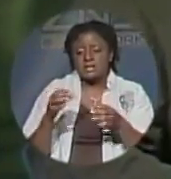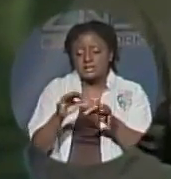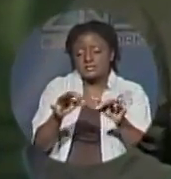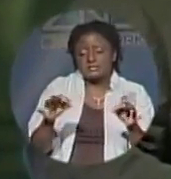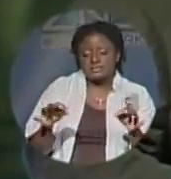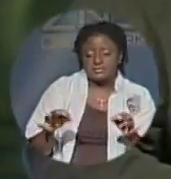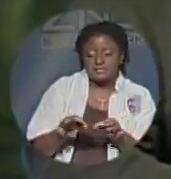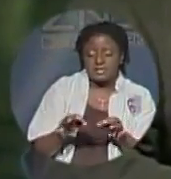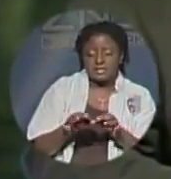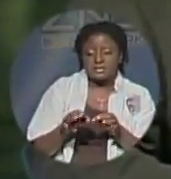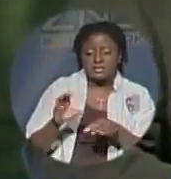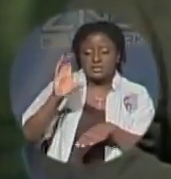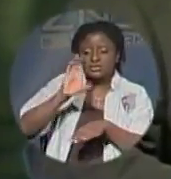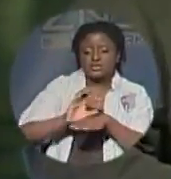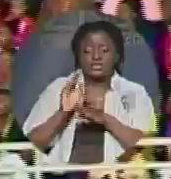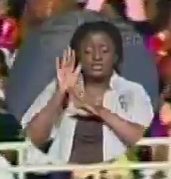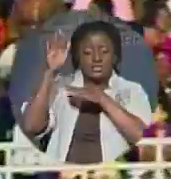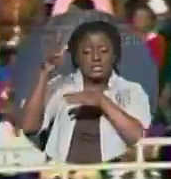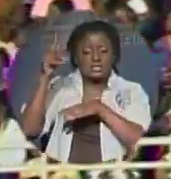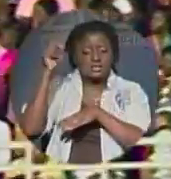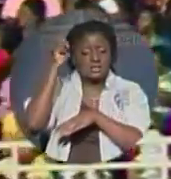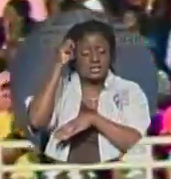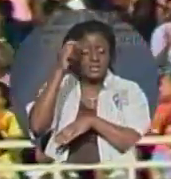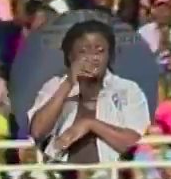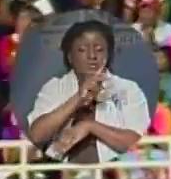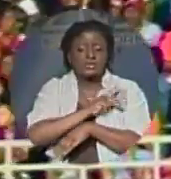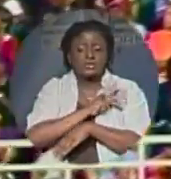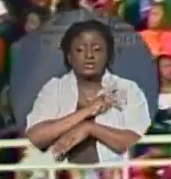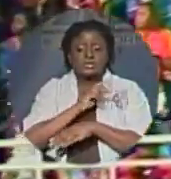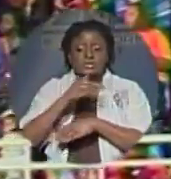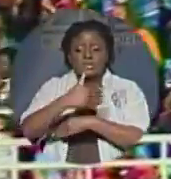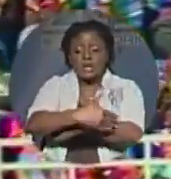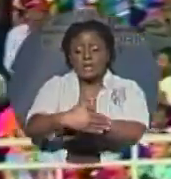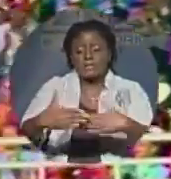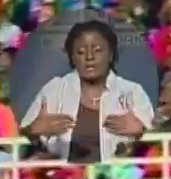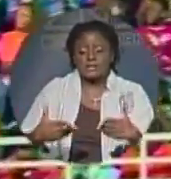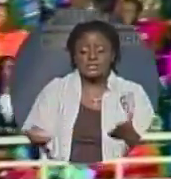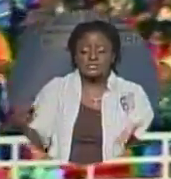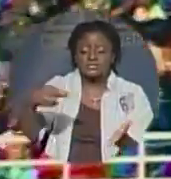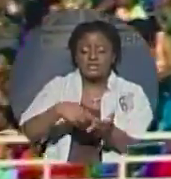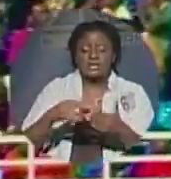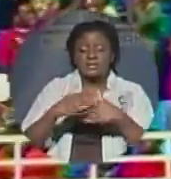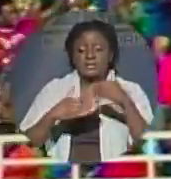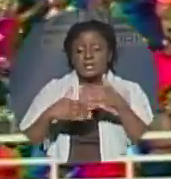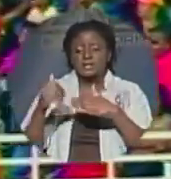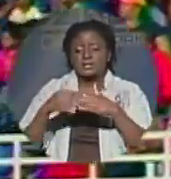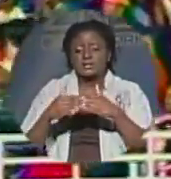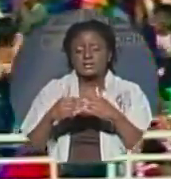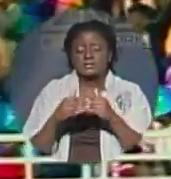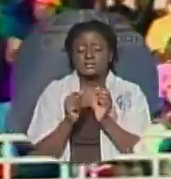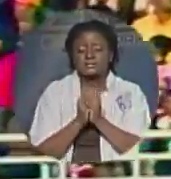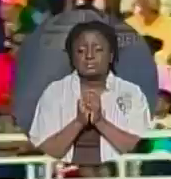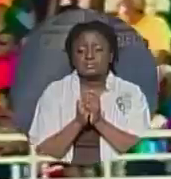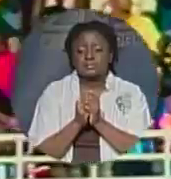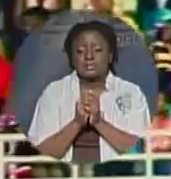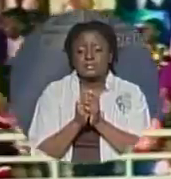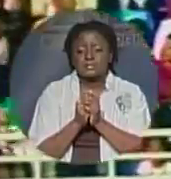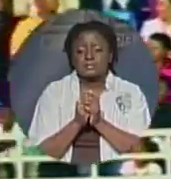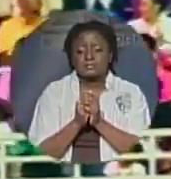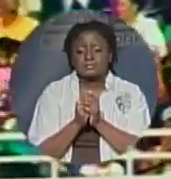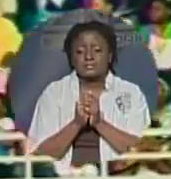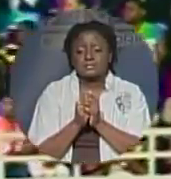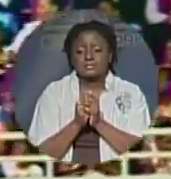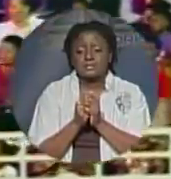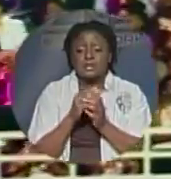complex rebuilt better than ever. But who will be responsible for getting the word out? Well, Maynard got a jump start on that effort some